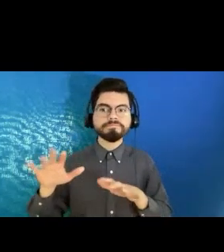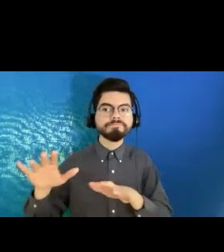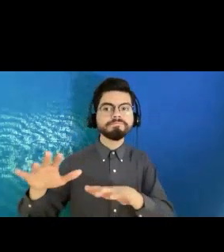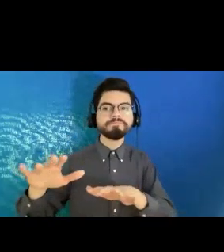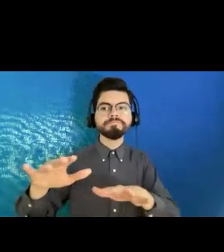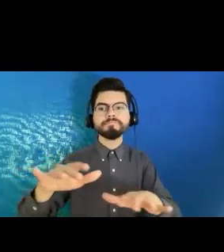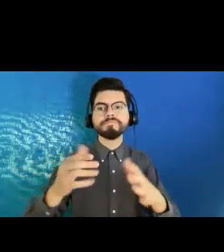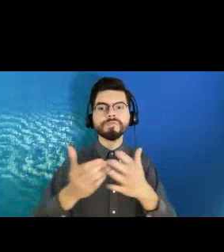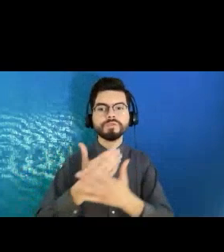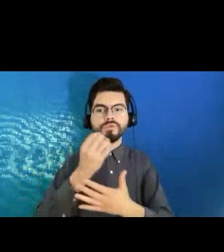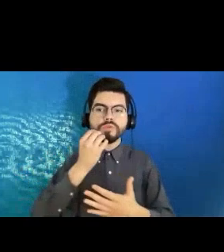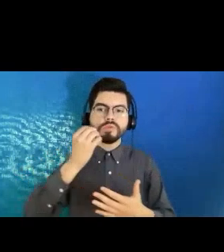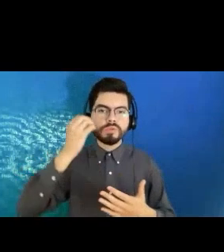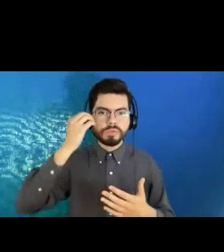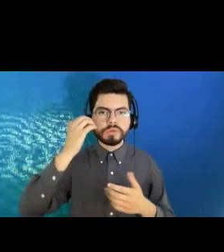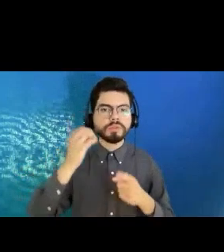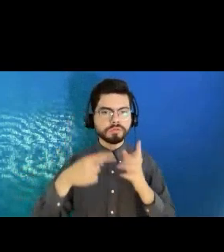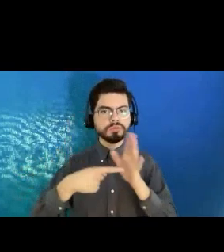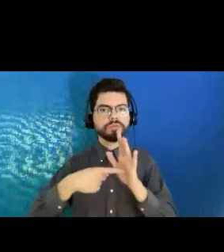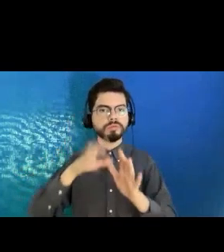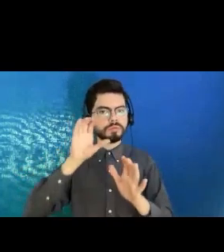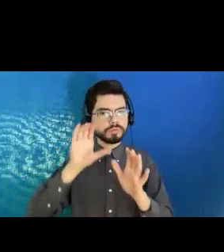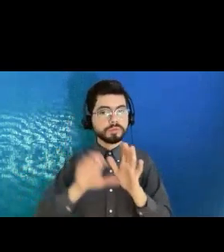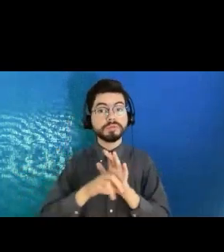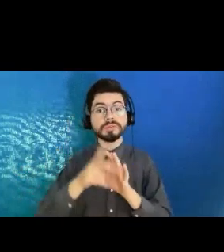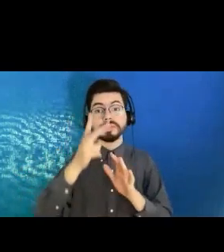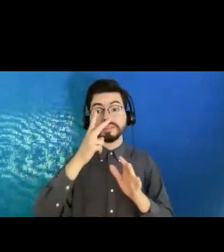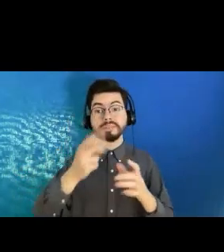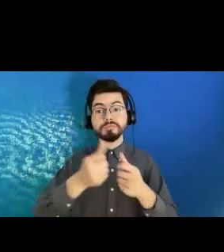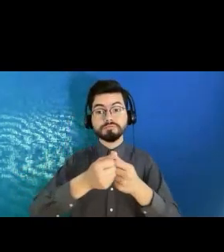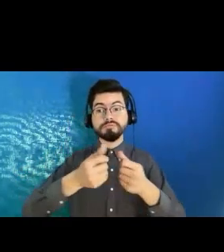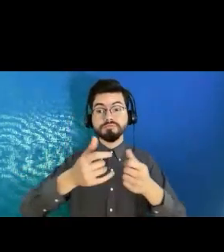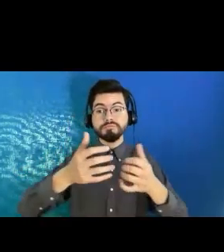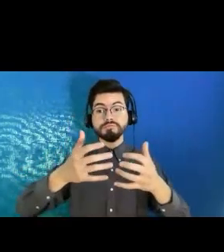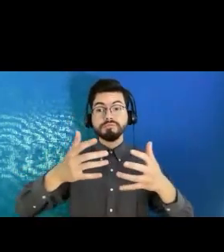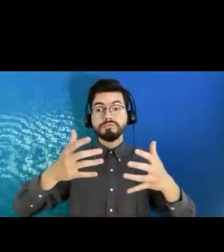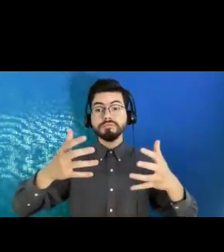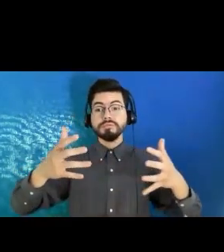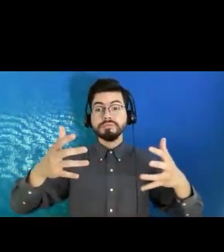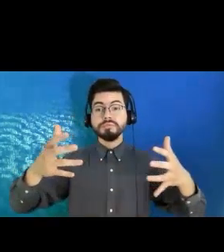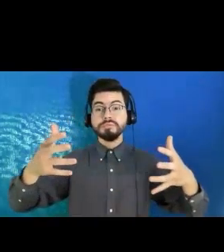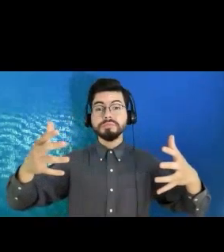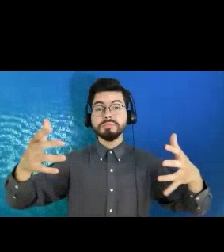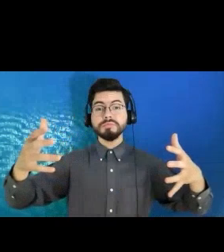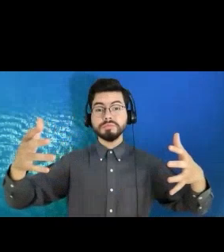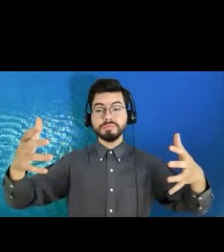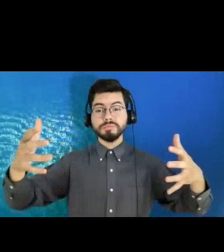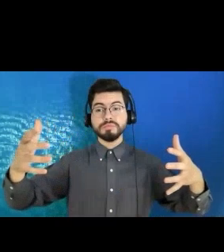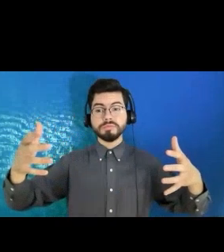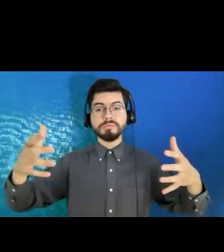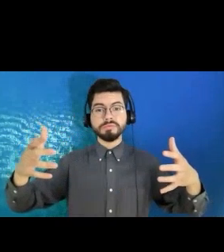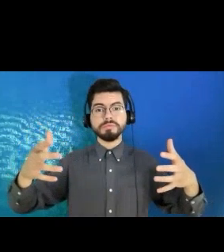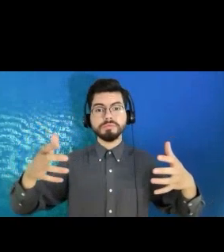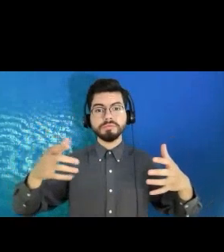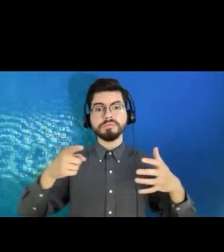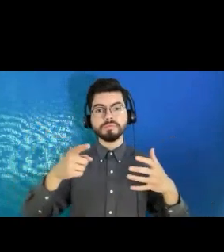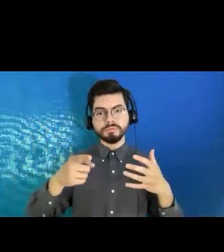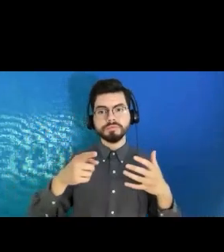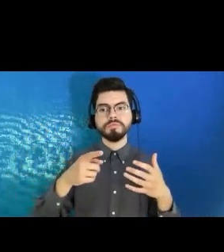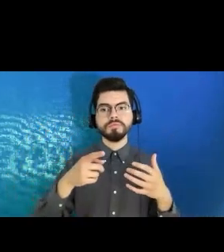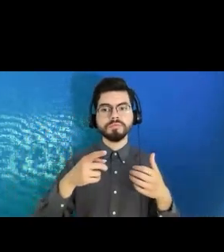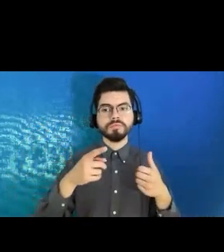they have, yeah, there you go. You can see the expansion of their range over time. There's the primary conservation